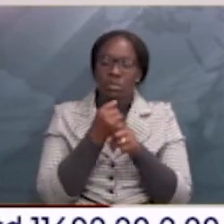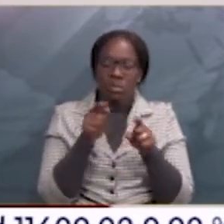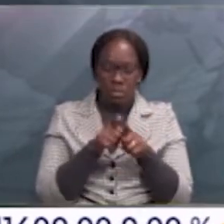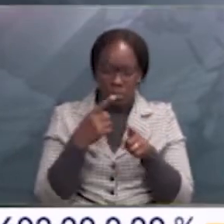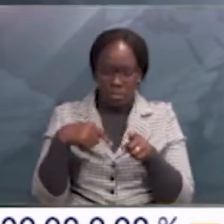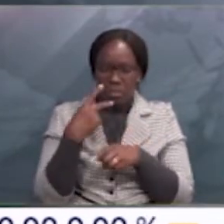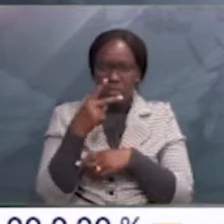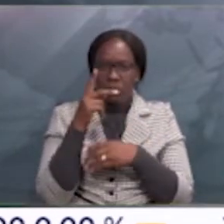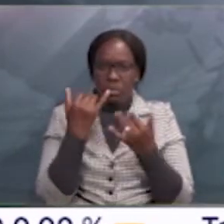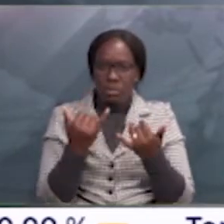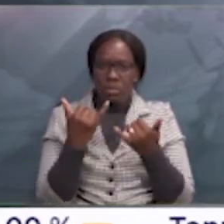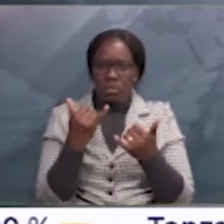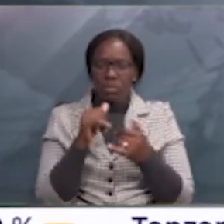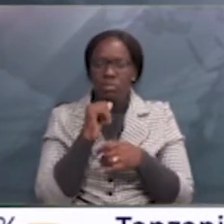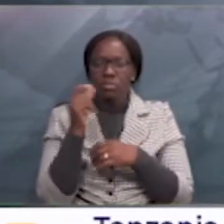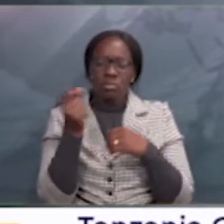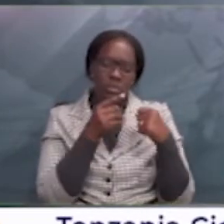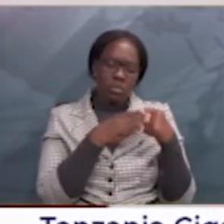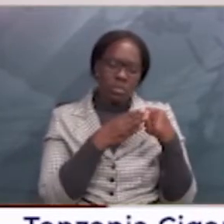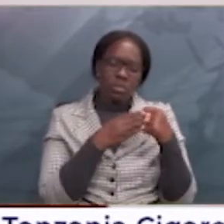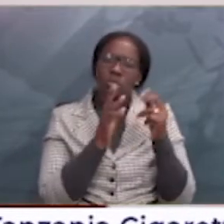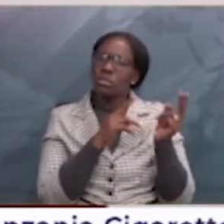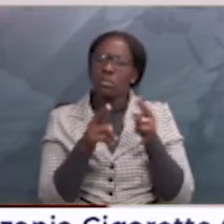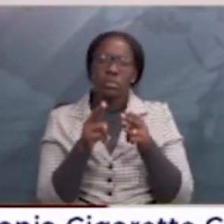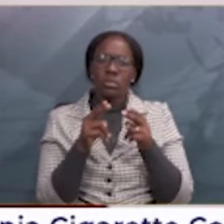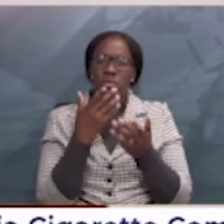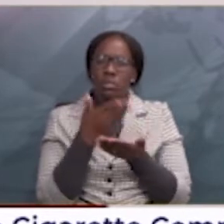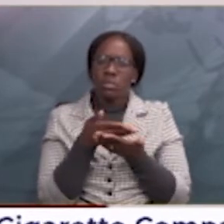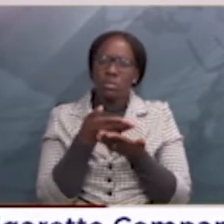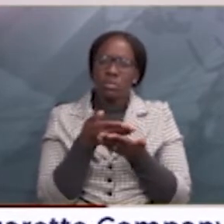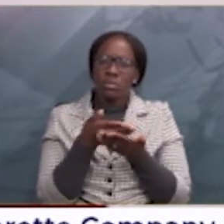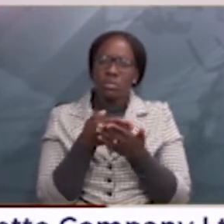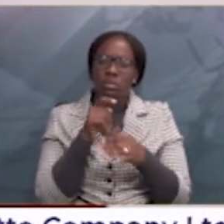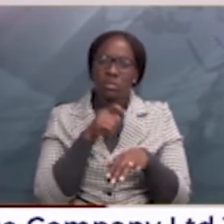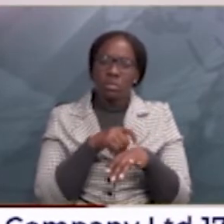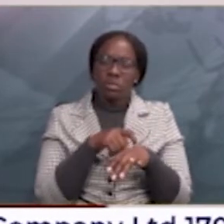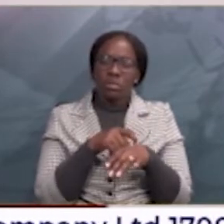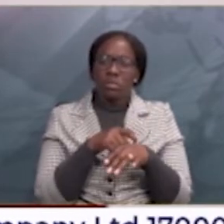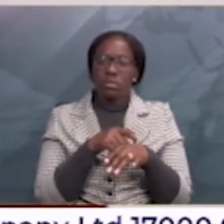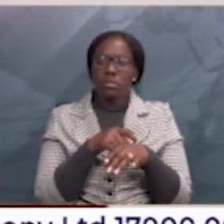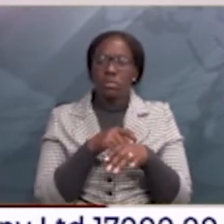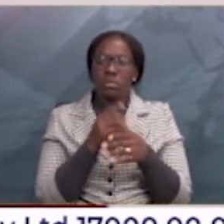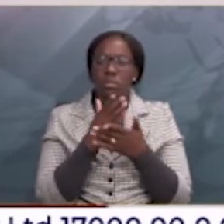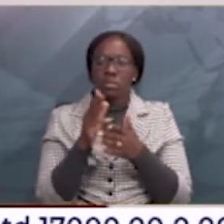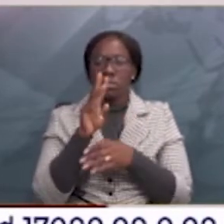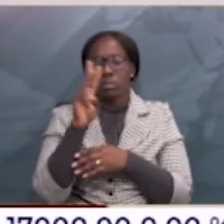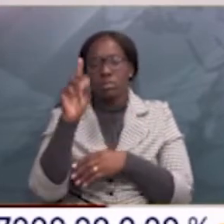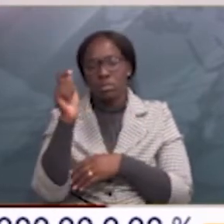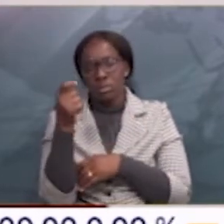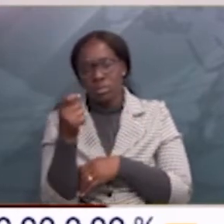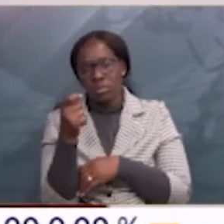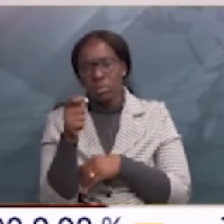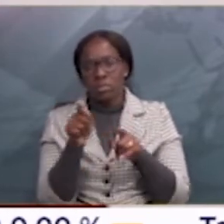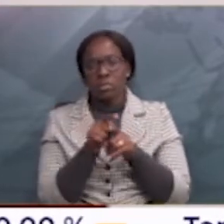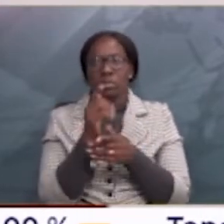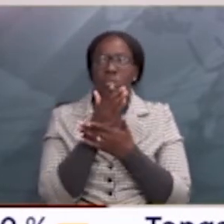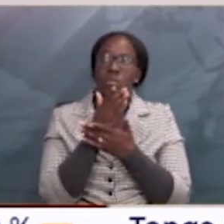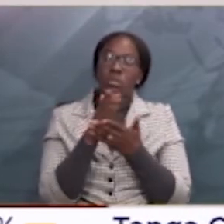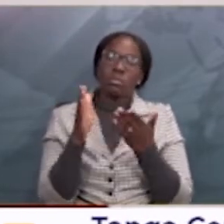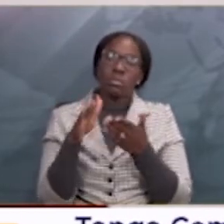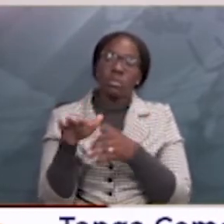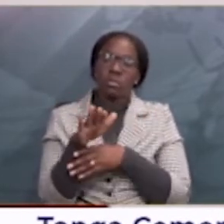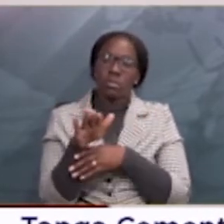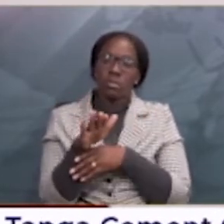that September is normally a wet month still in parts of western Kenya, mm-hmm. and some parts